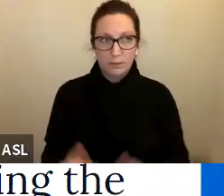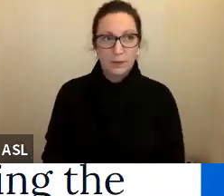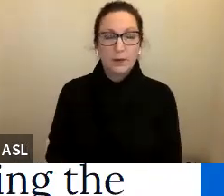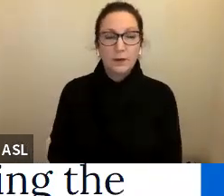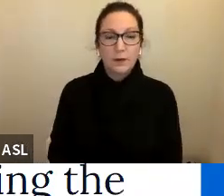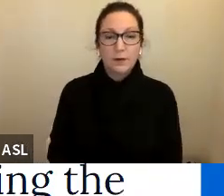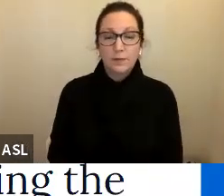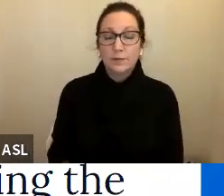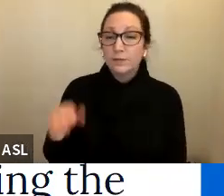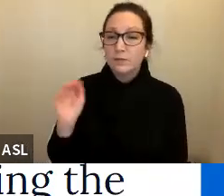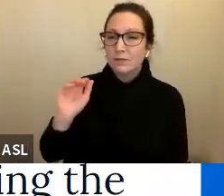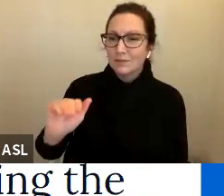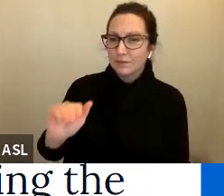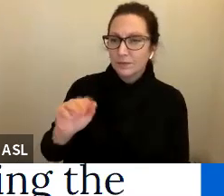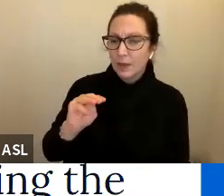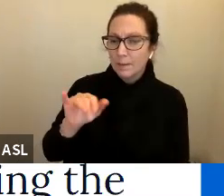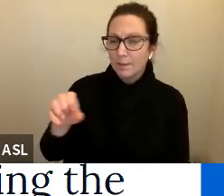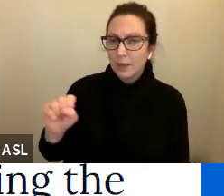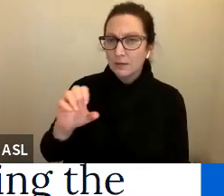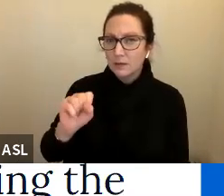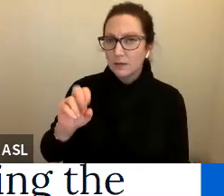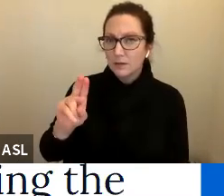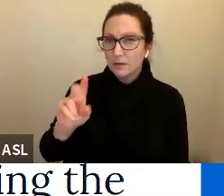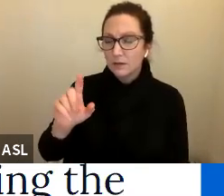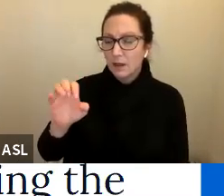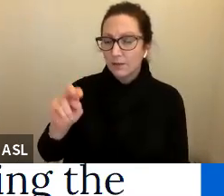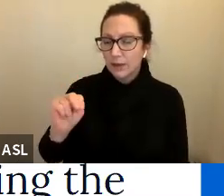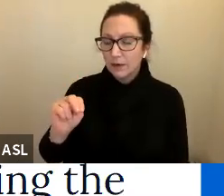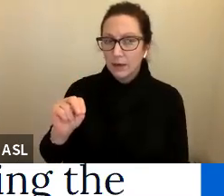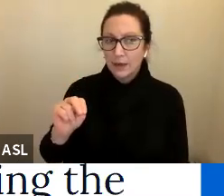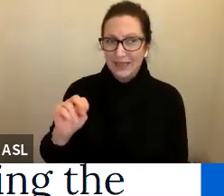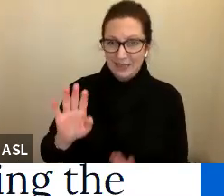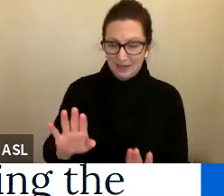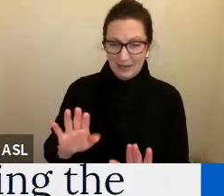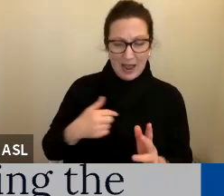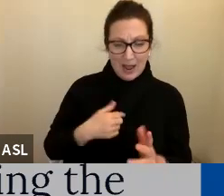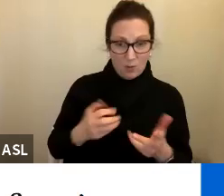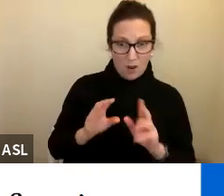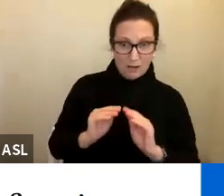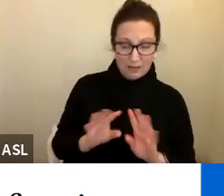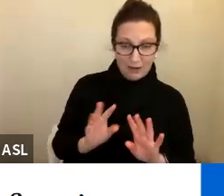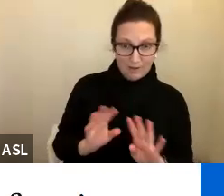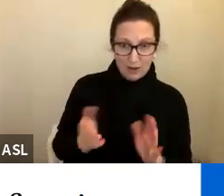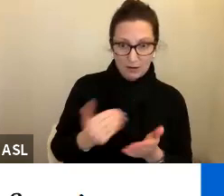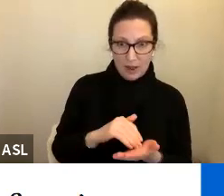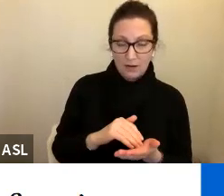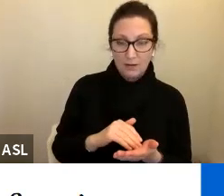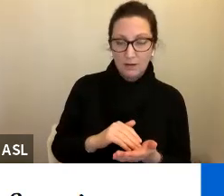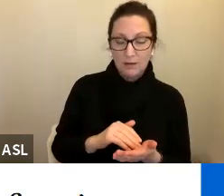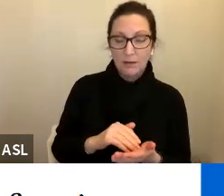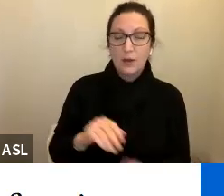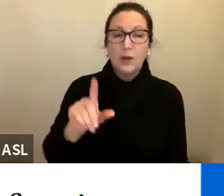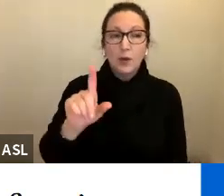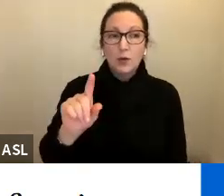So I'm sorry, before we move to the next slide, I want to make sure that that's clear. So 20%